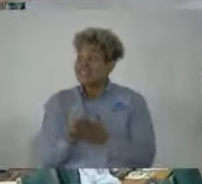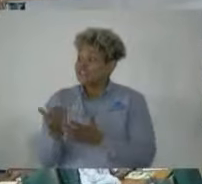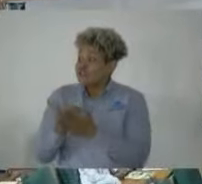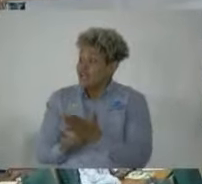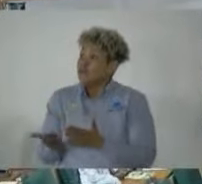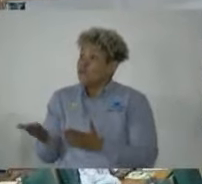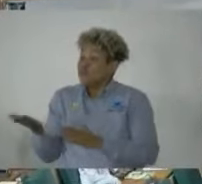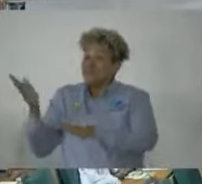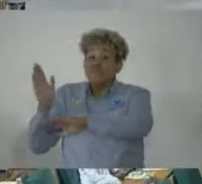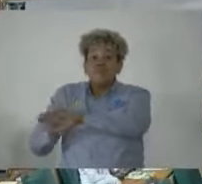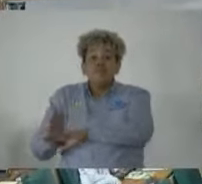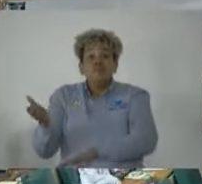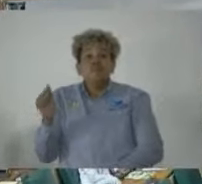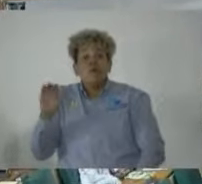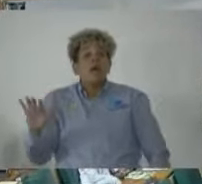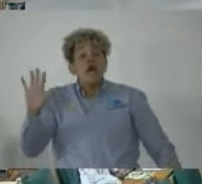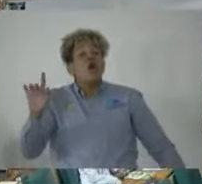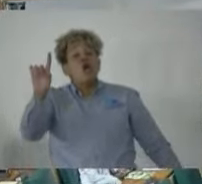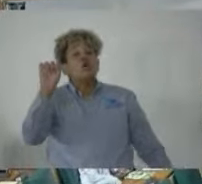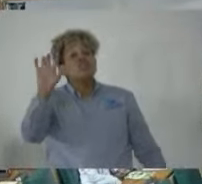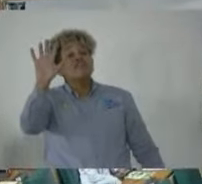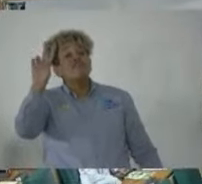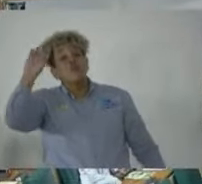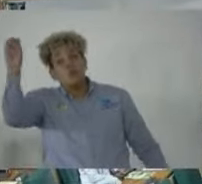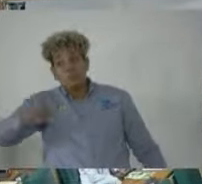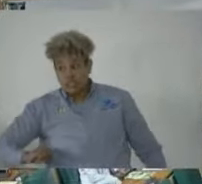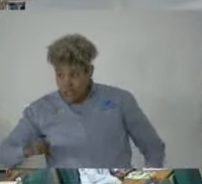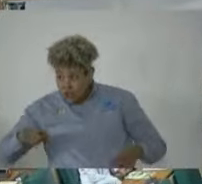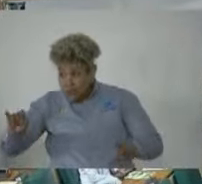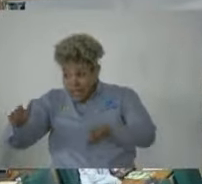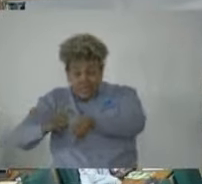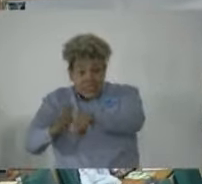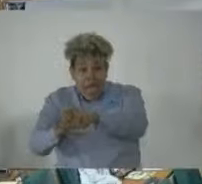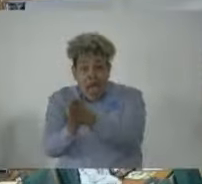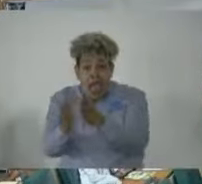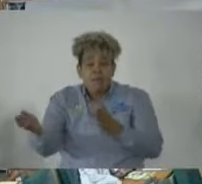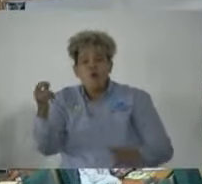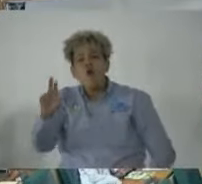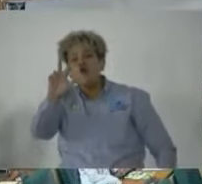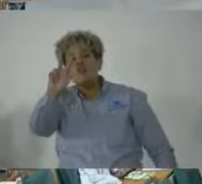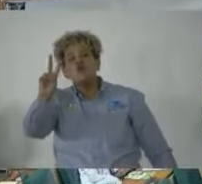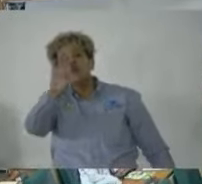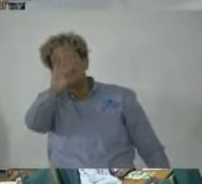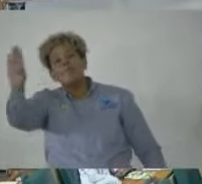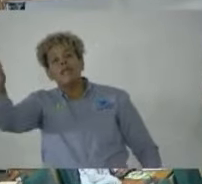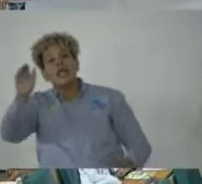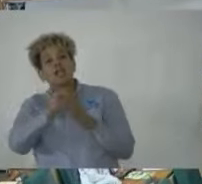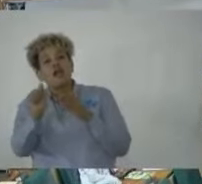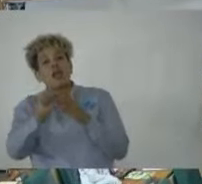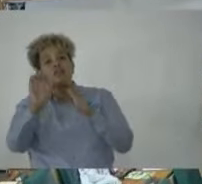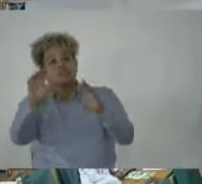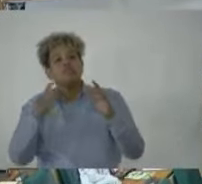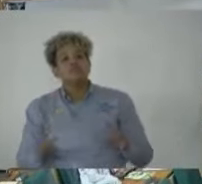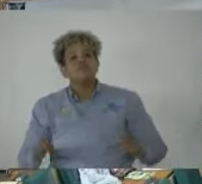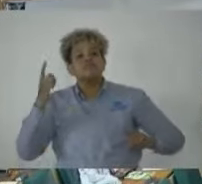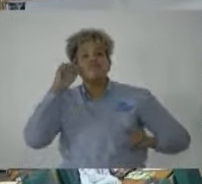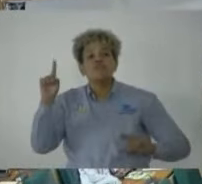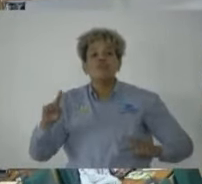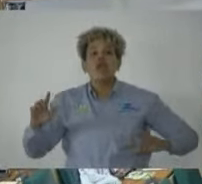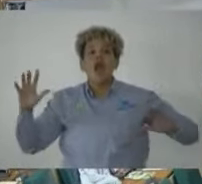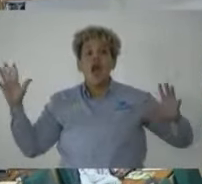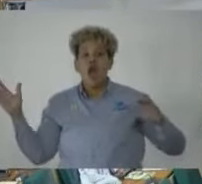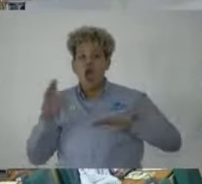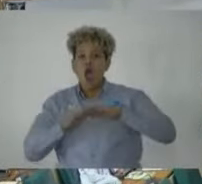similarly increased by 152% over the period, or $32 billion, for a